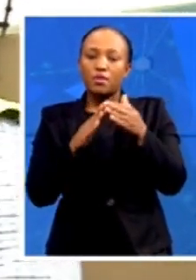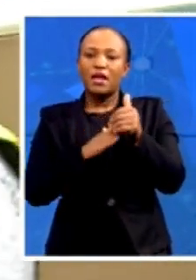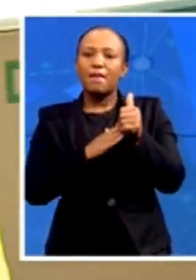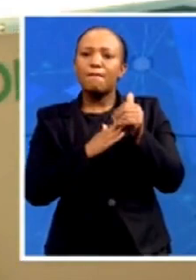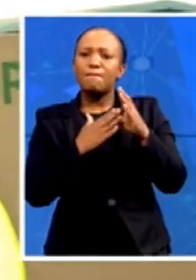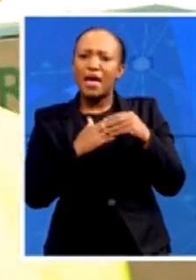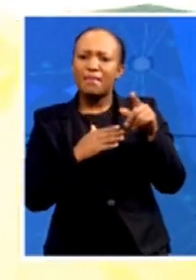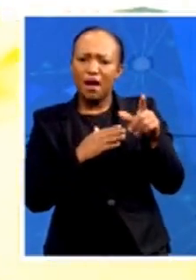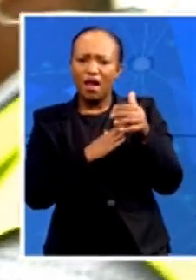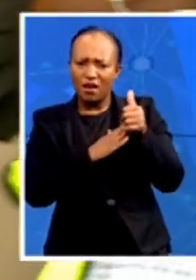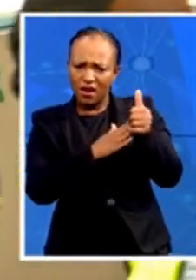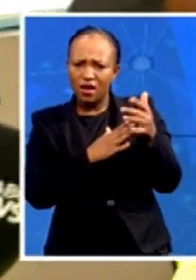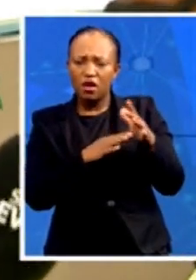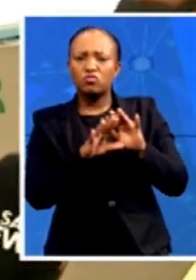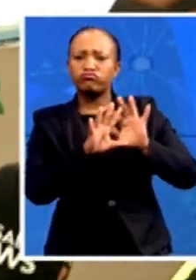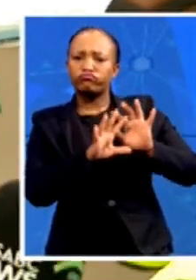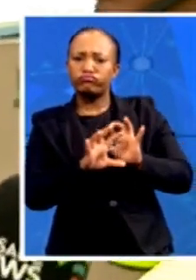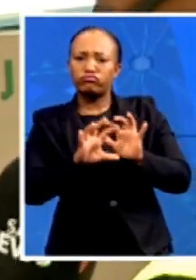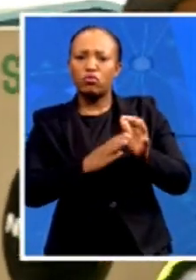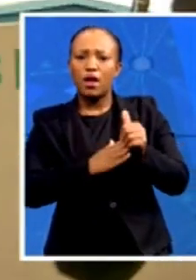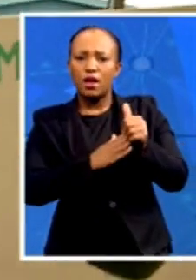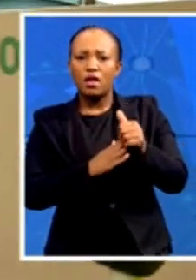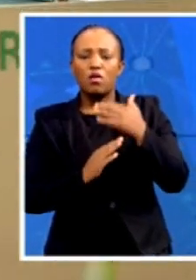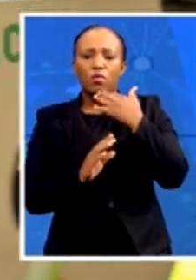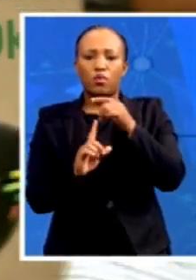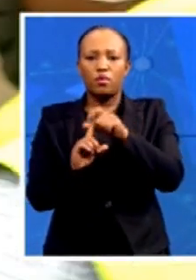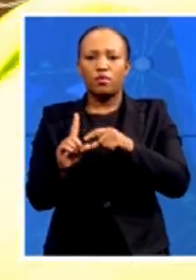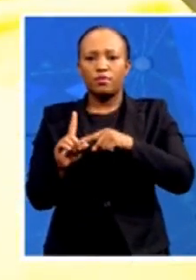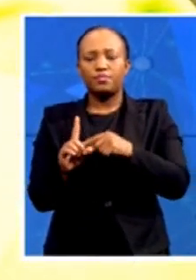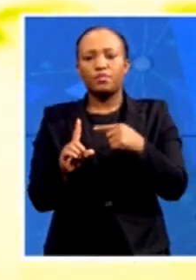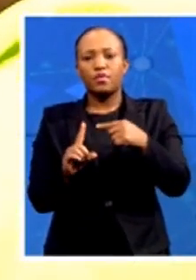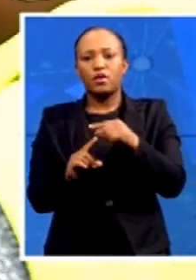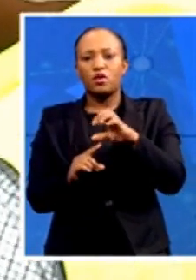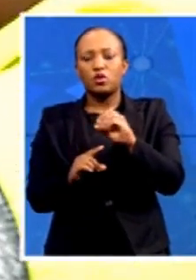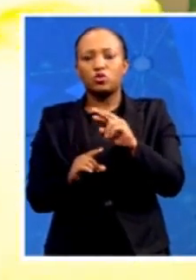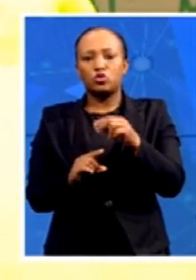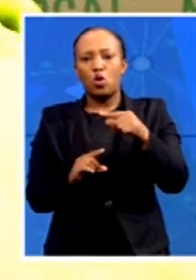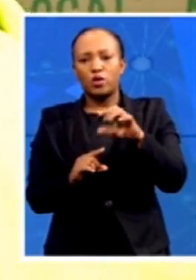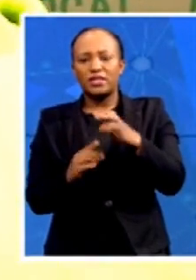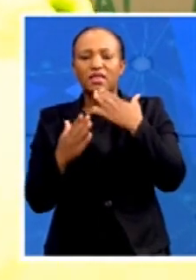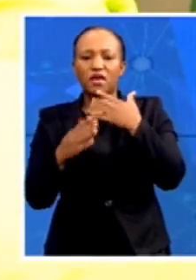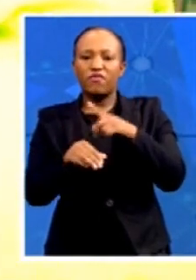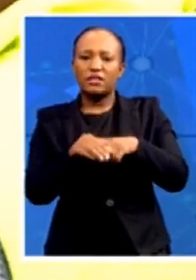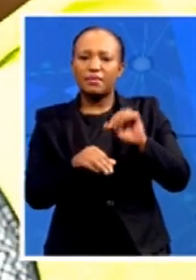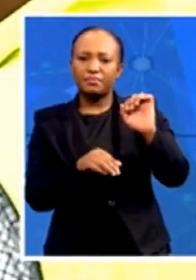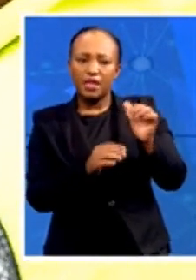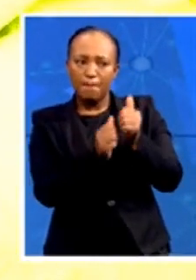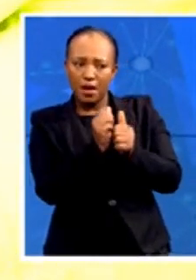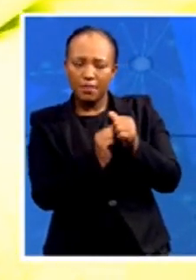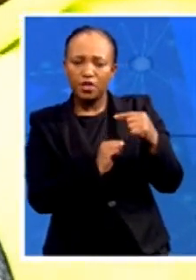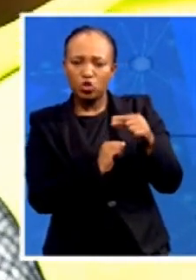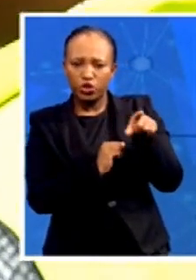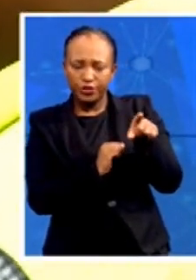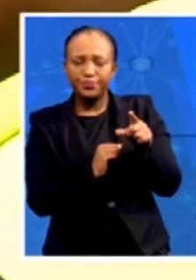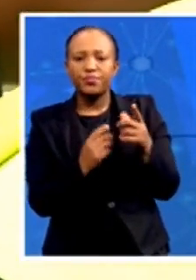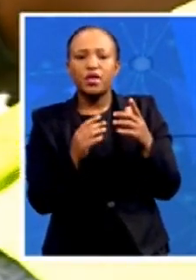their grievances. His name is George Tukwana. Thank you so much for your time, Brother George. If you can just explain the situation that the residents are in. I heard you